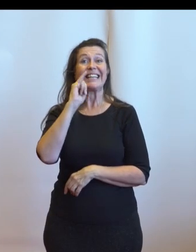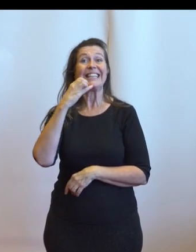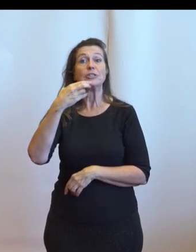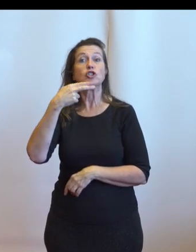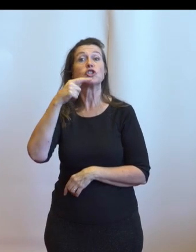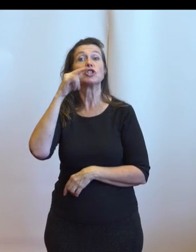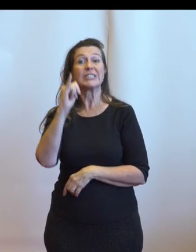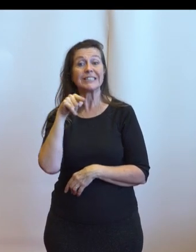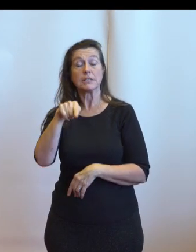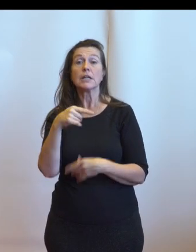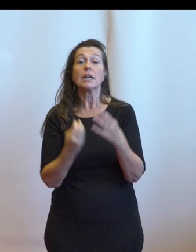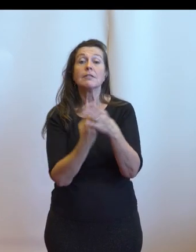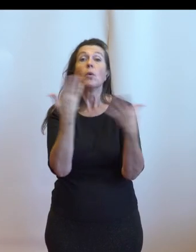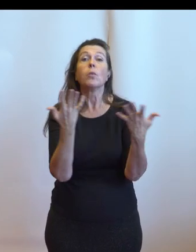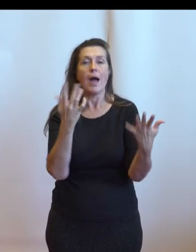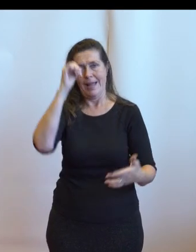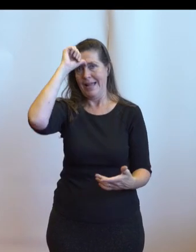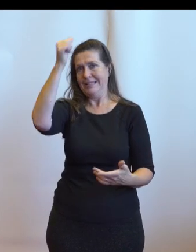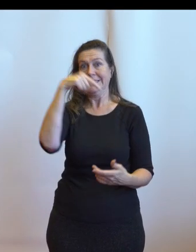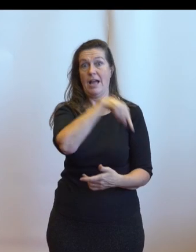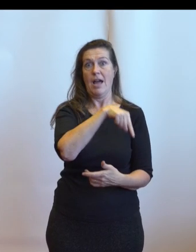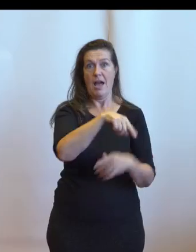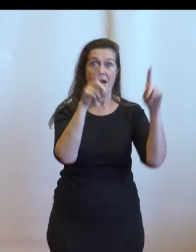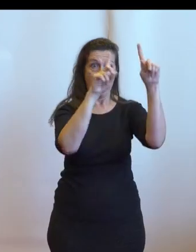India, which is probably the market where we have